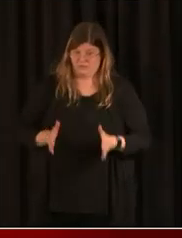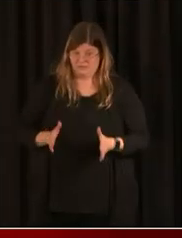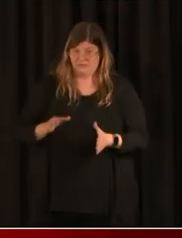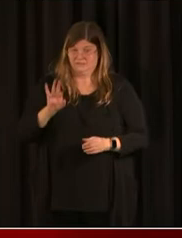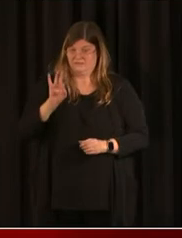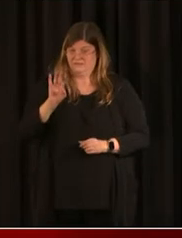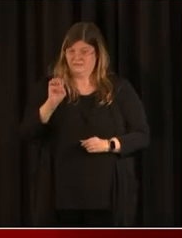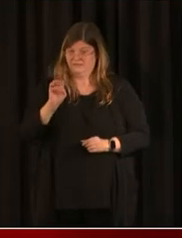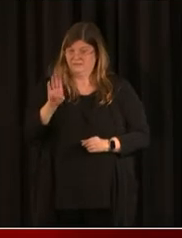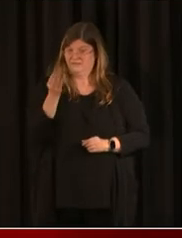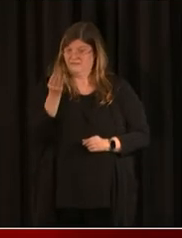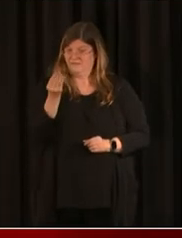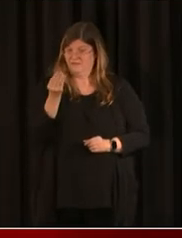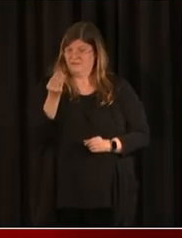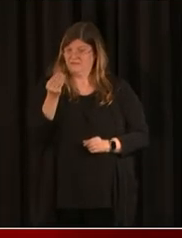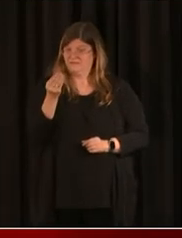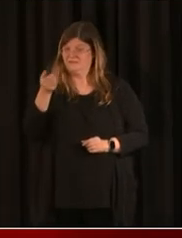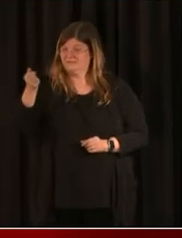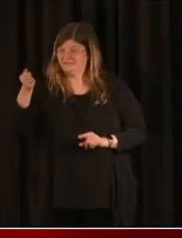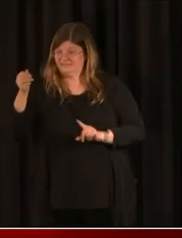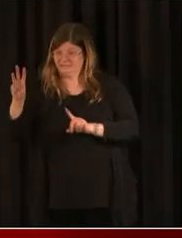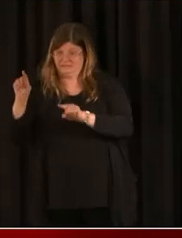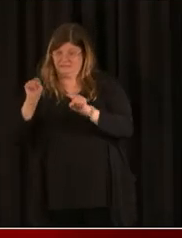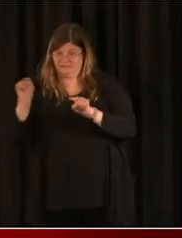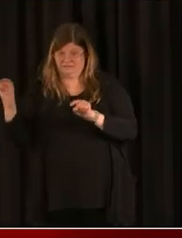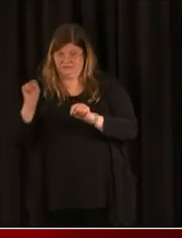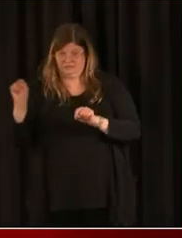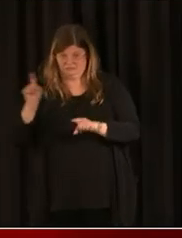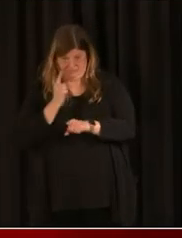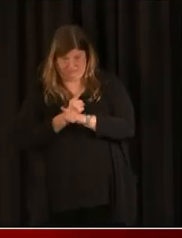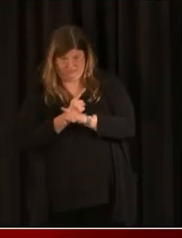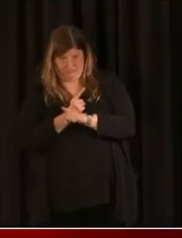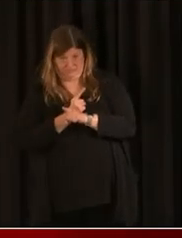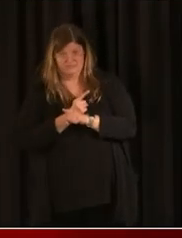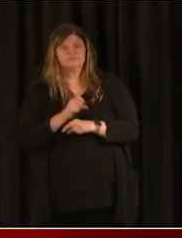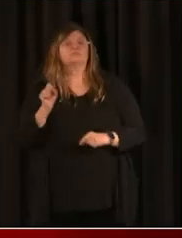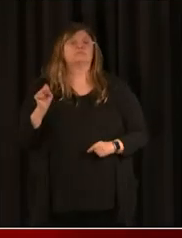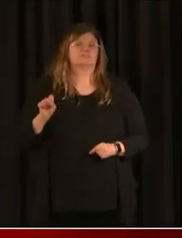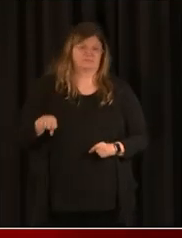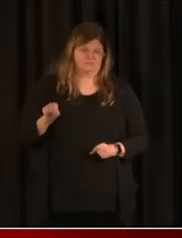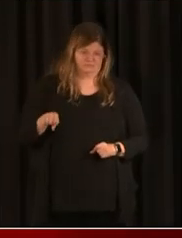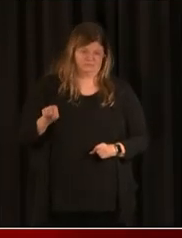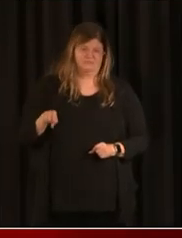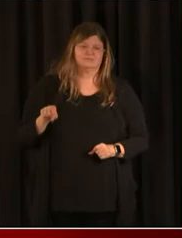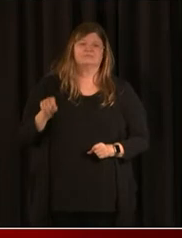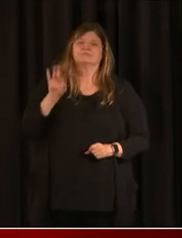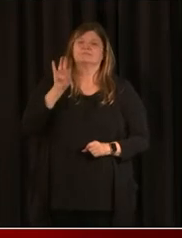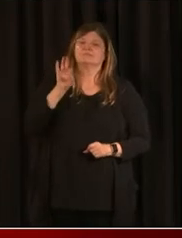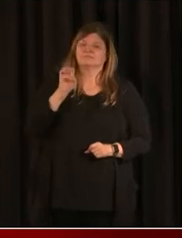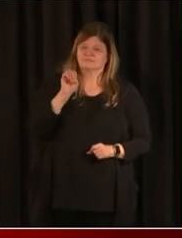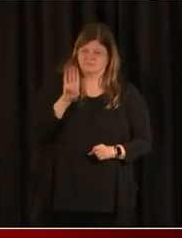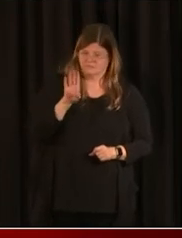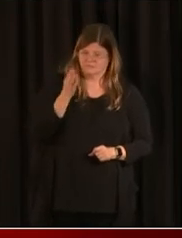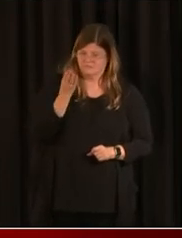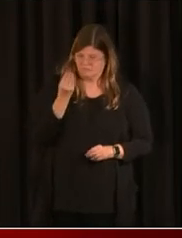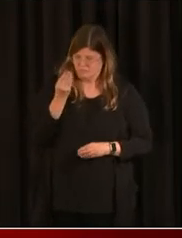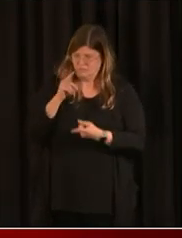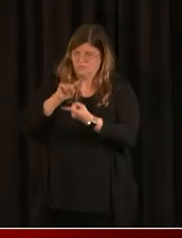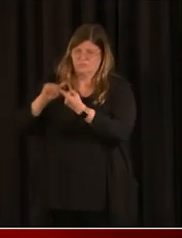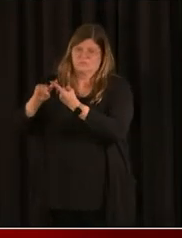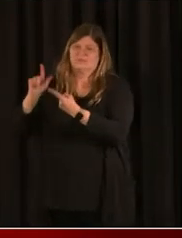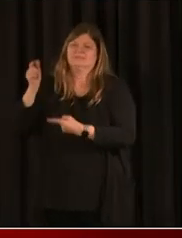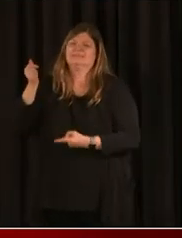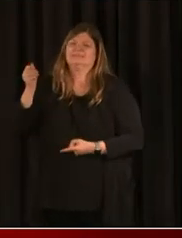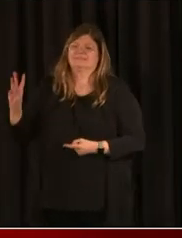That is correct. Okay, great. So for all of our teachers that and staff members that are working in person that